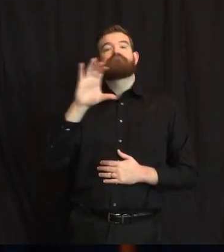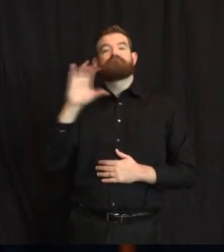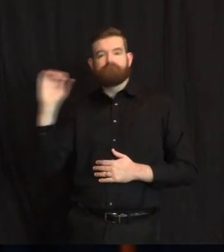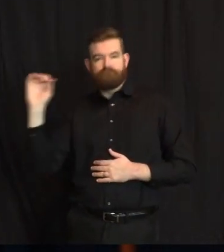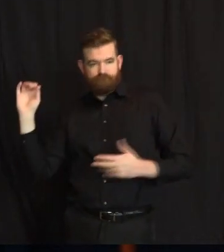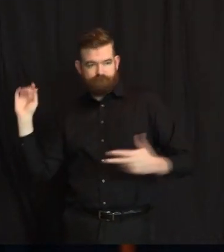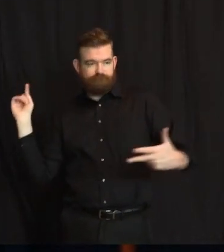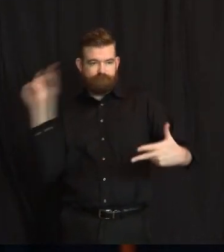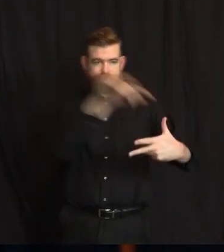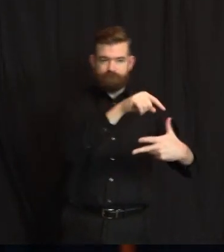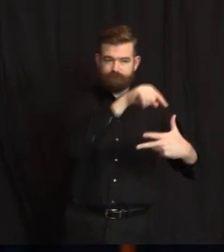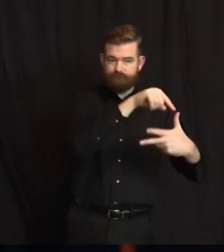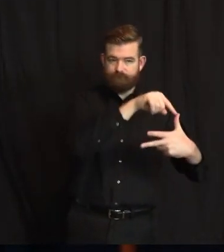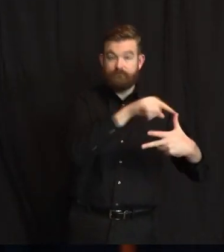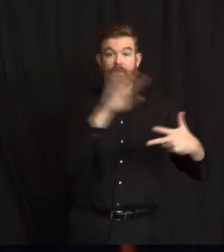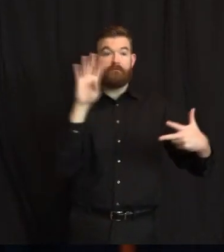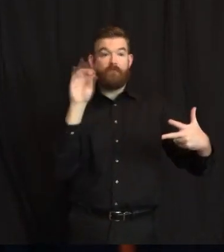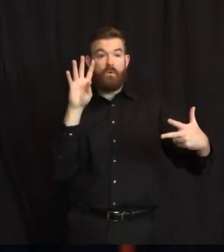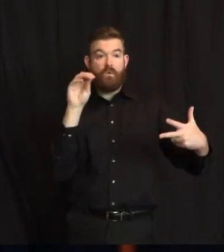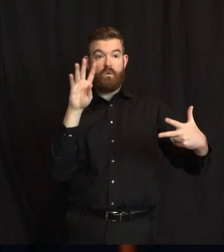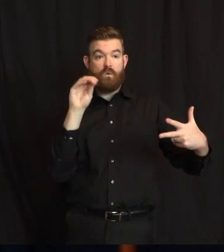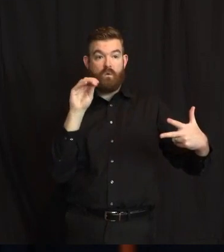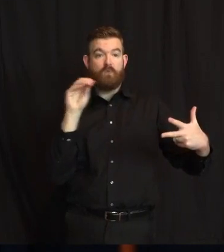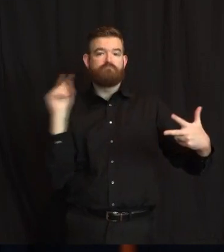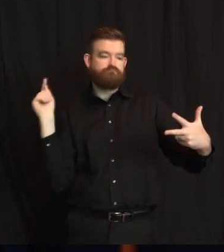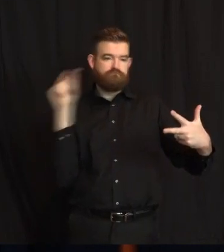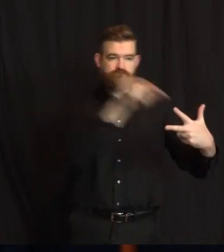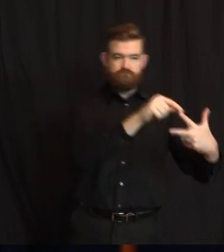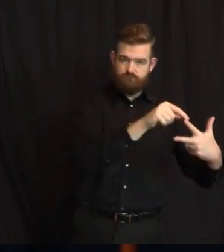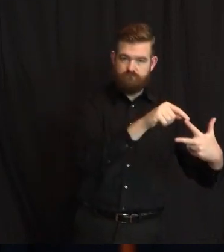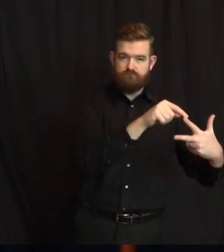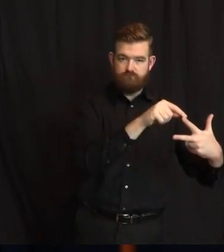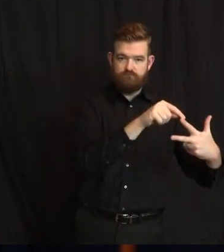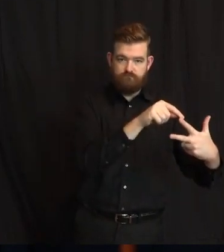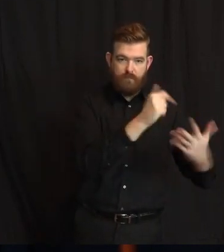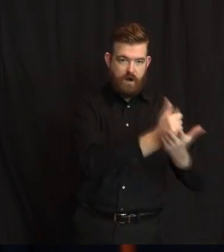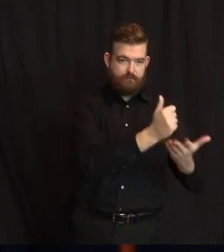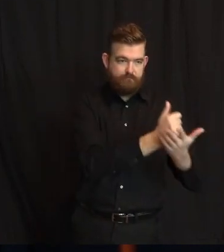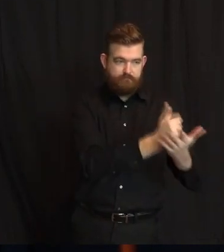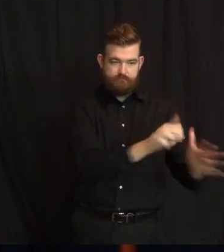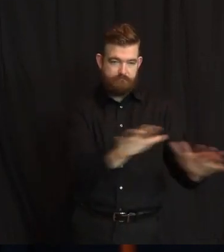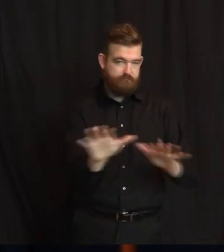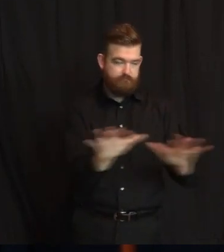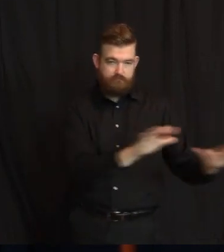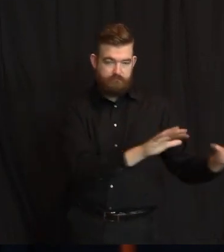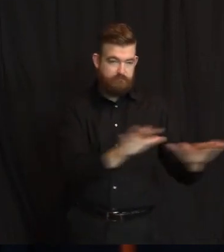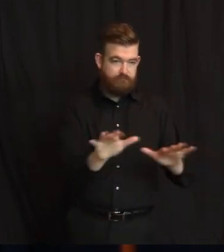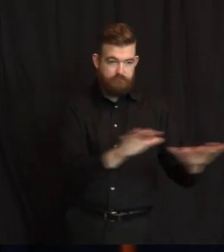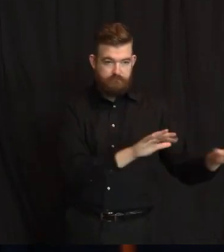location. As the governor mentioned, according to data reported from our hospitals, there's